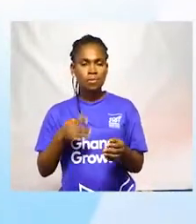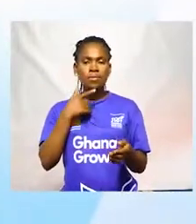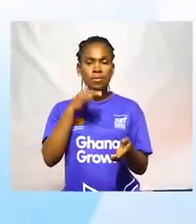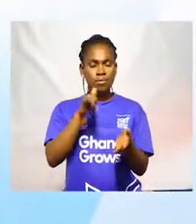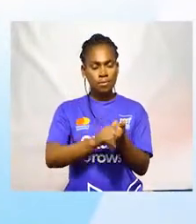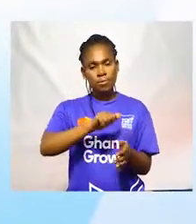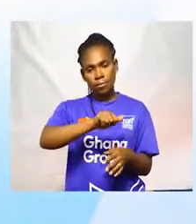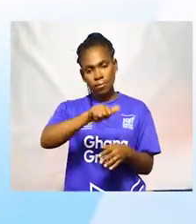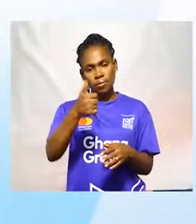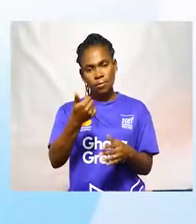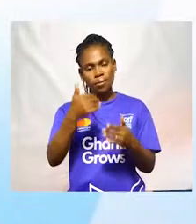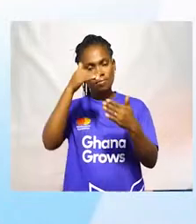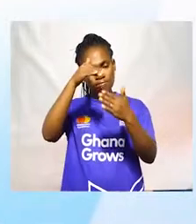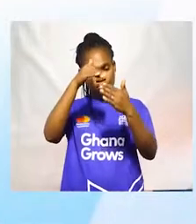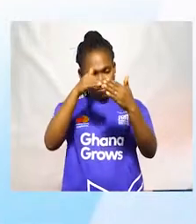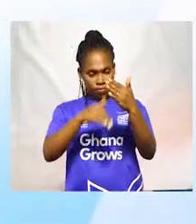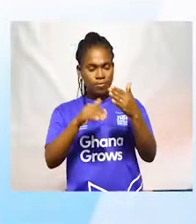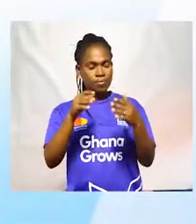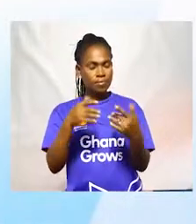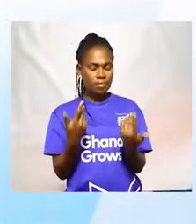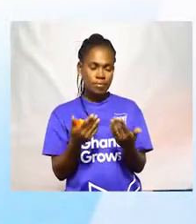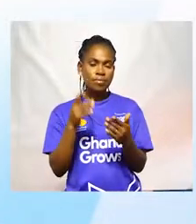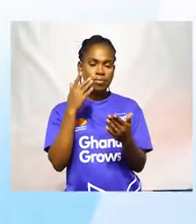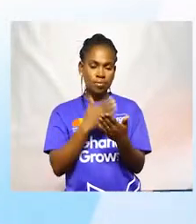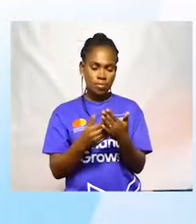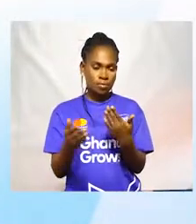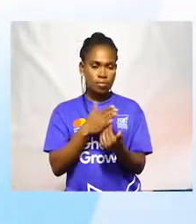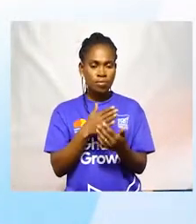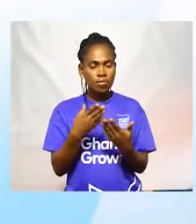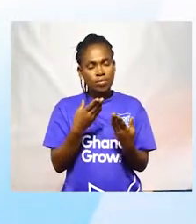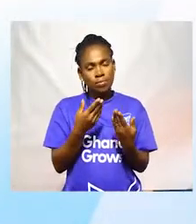Tsikata, helping us to unpack